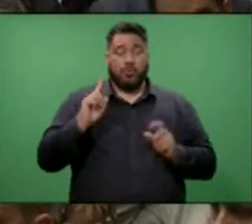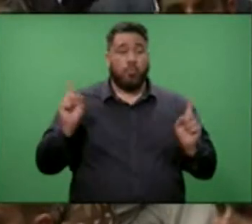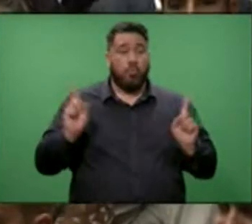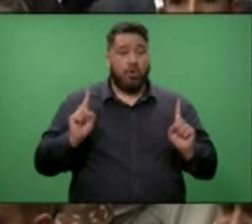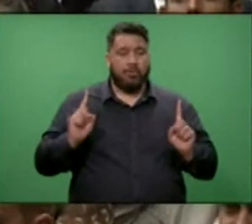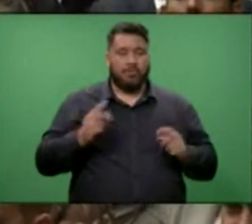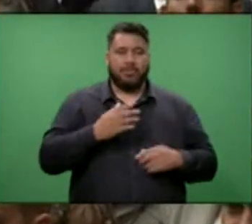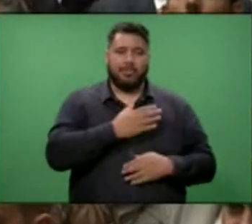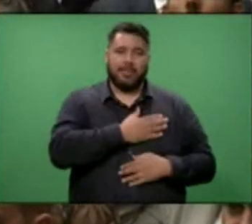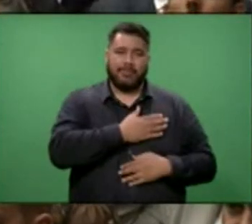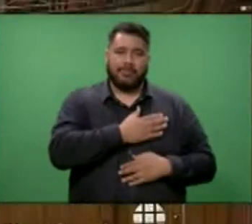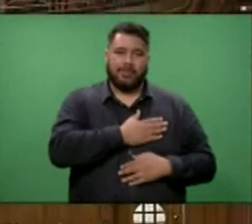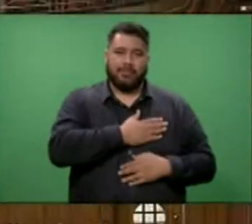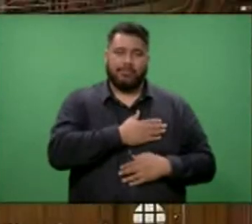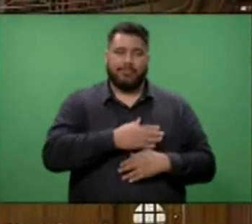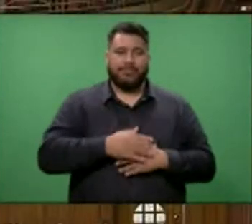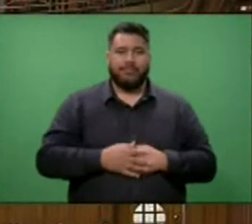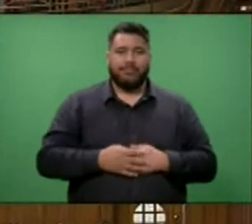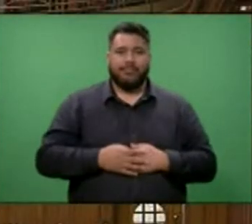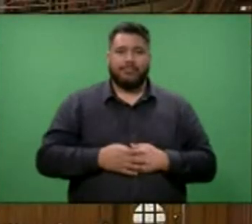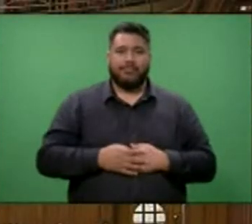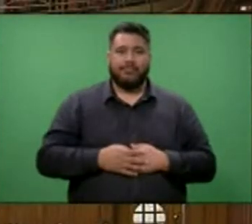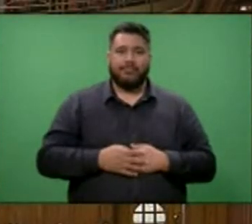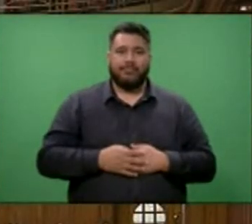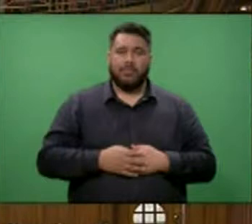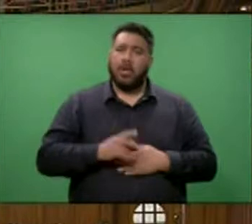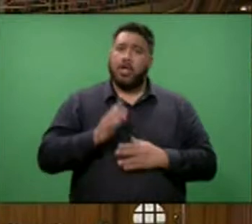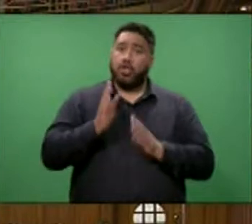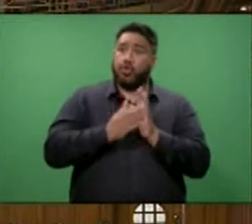We will continue to welcome New Zealanders home.